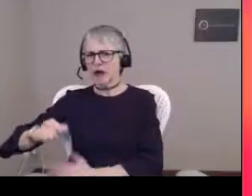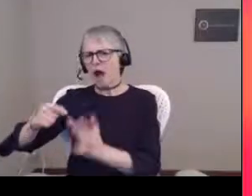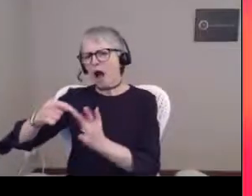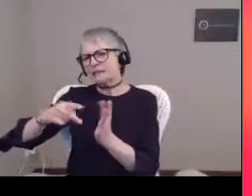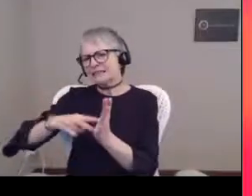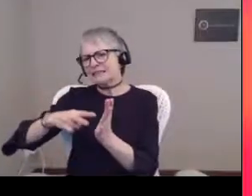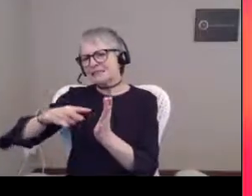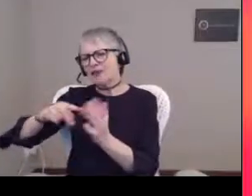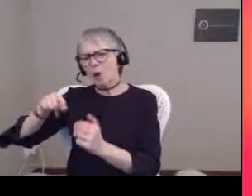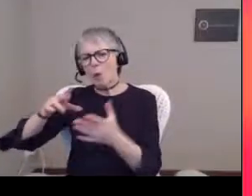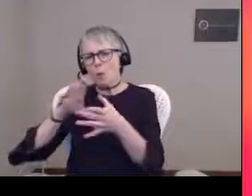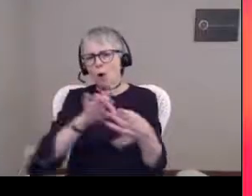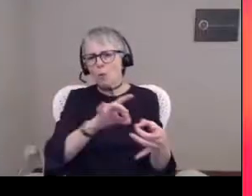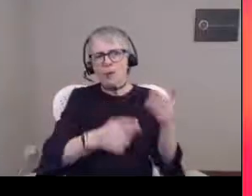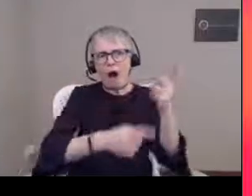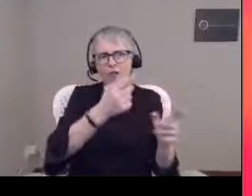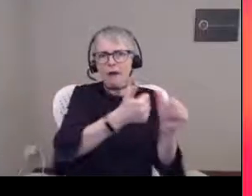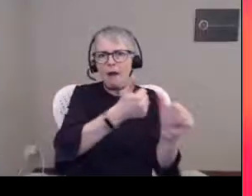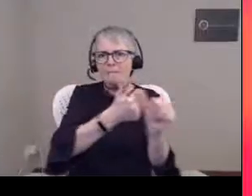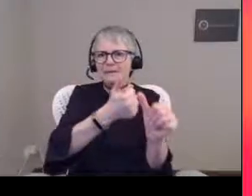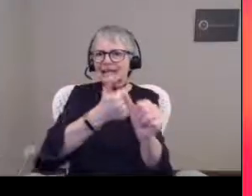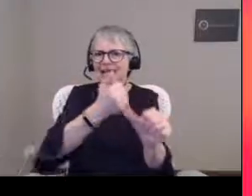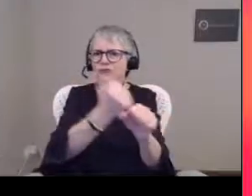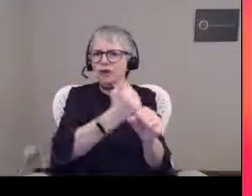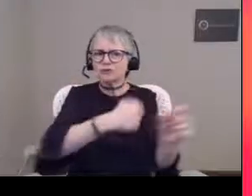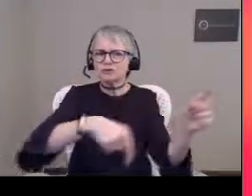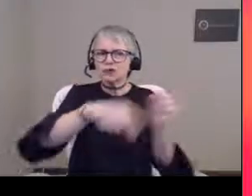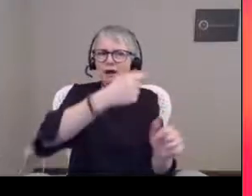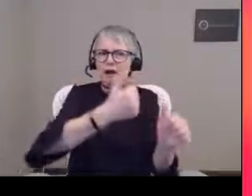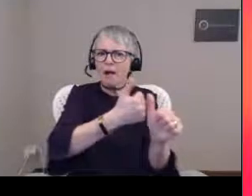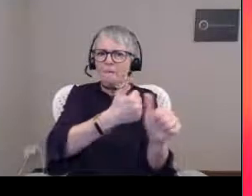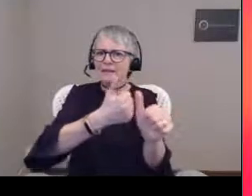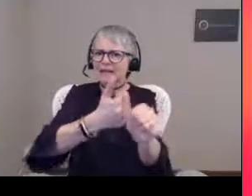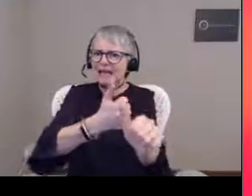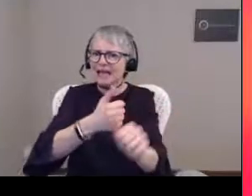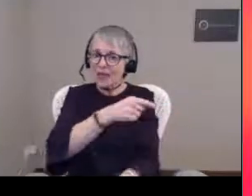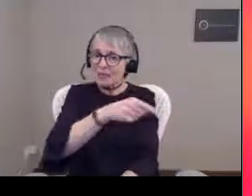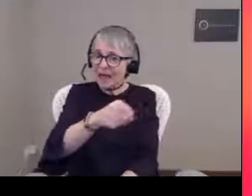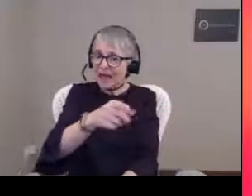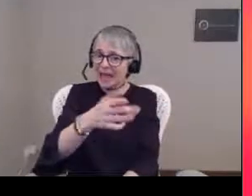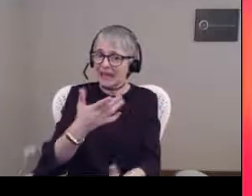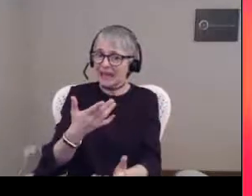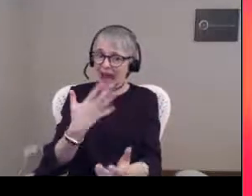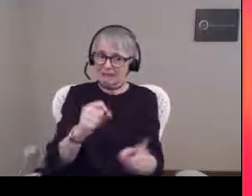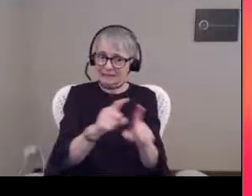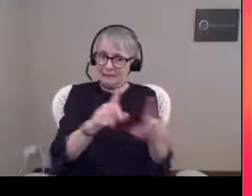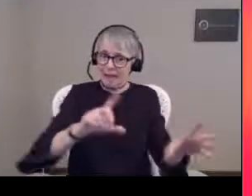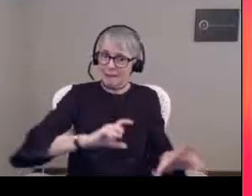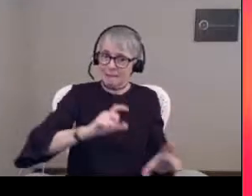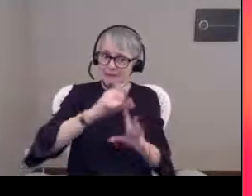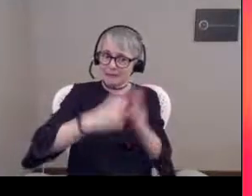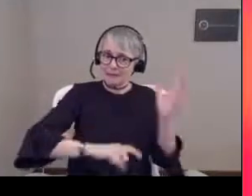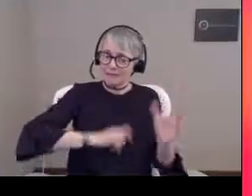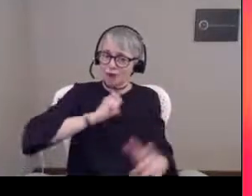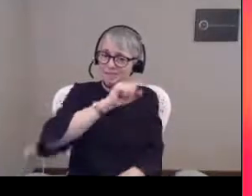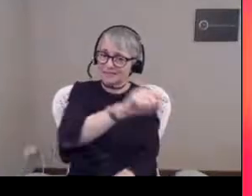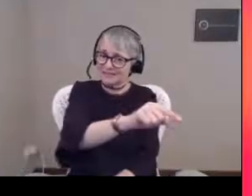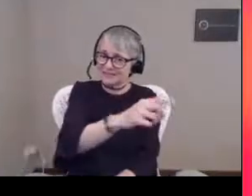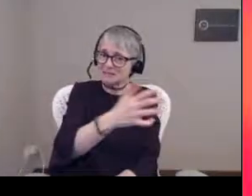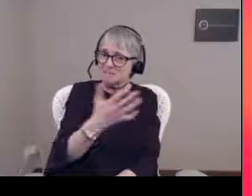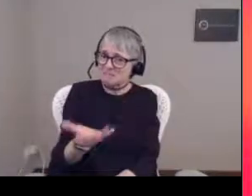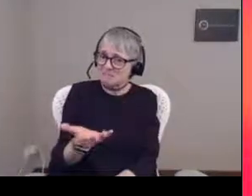whole talent pipeline and not just entry-level roles? That's two separate questions, really, isn't it? So obviously we've